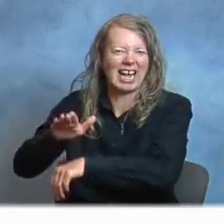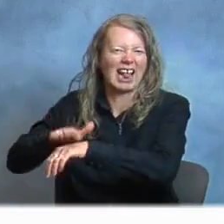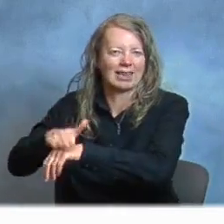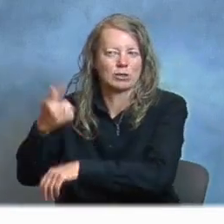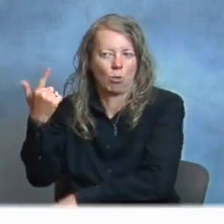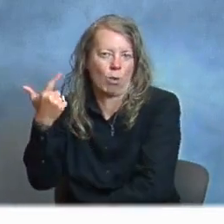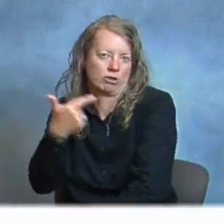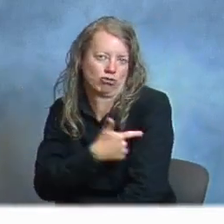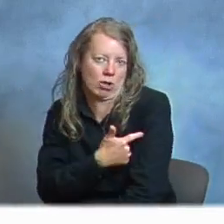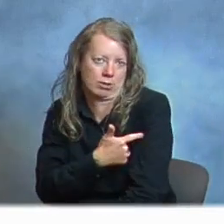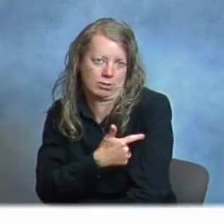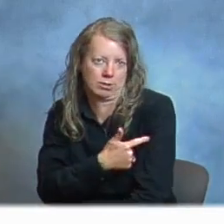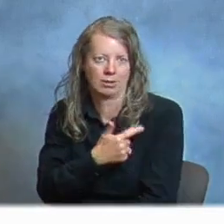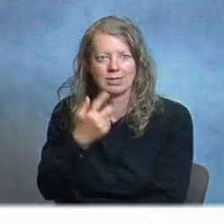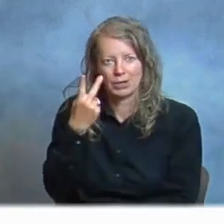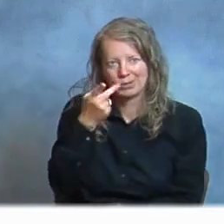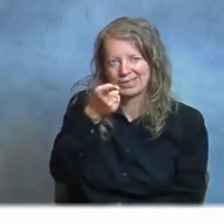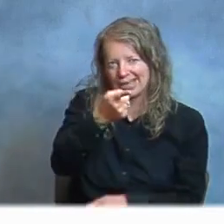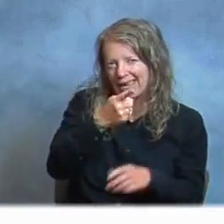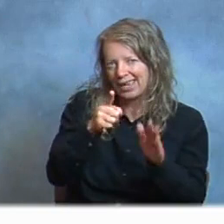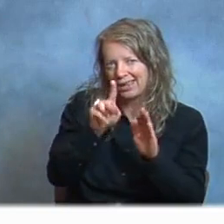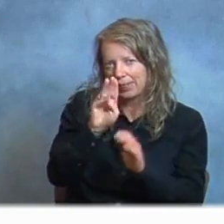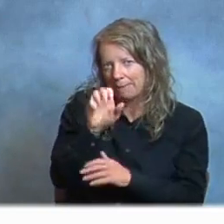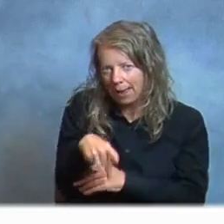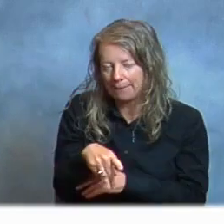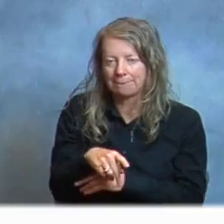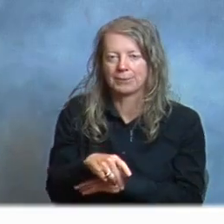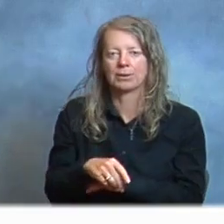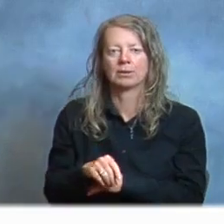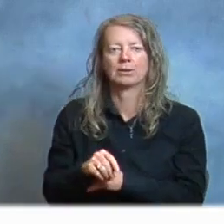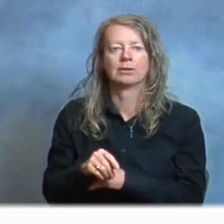us there out in the west, again, bold